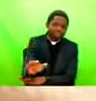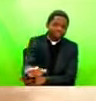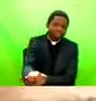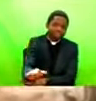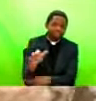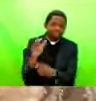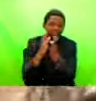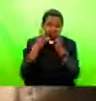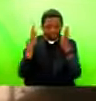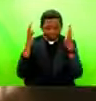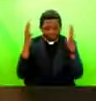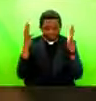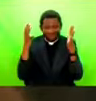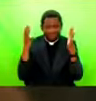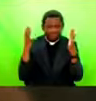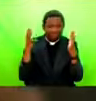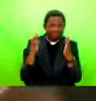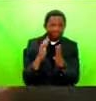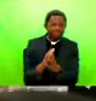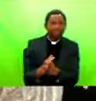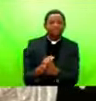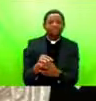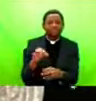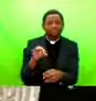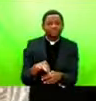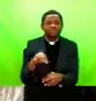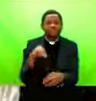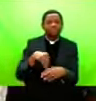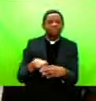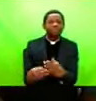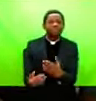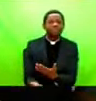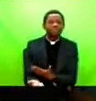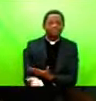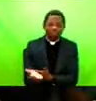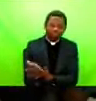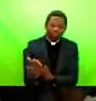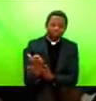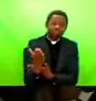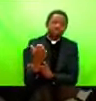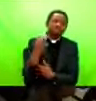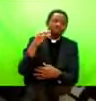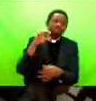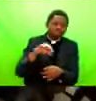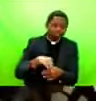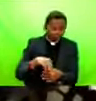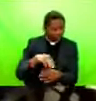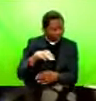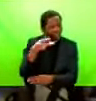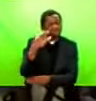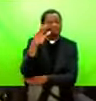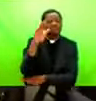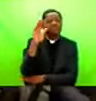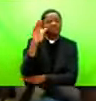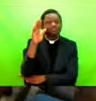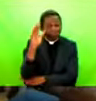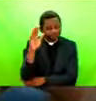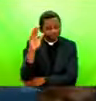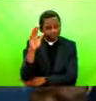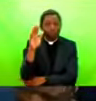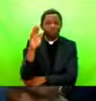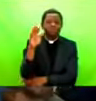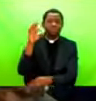Applause, round of applause. Hallelujah. So in the morning, so in the new